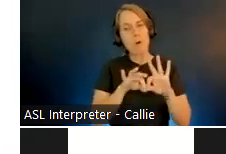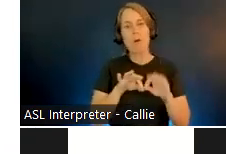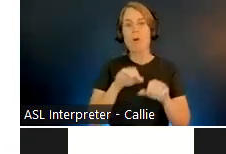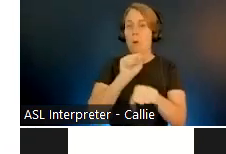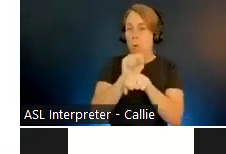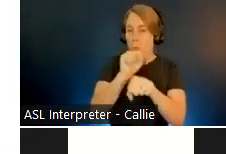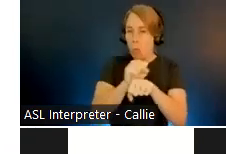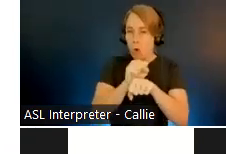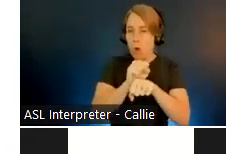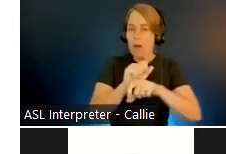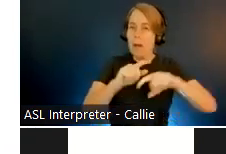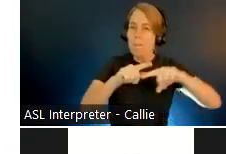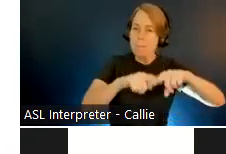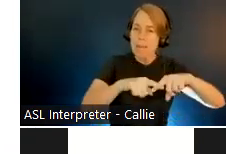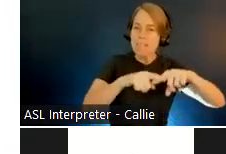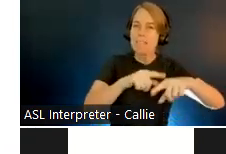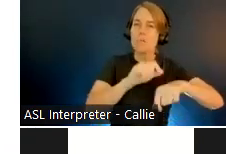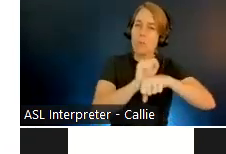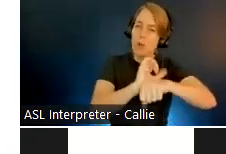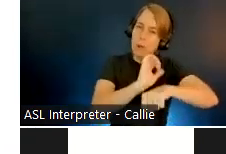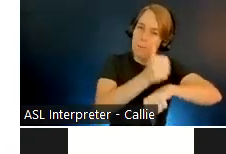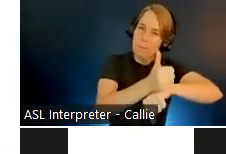settings in and out of school.